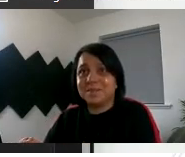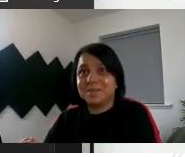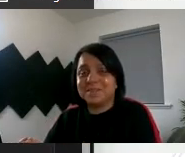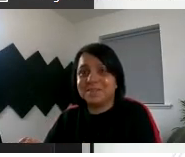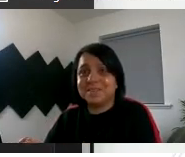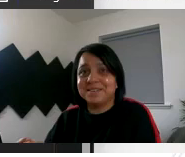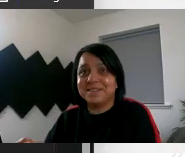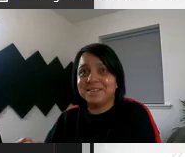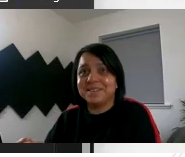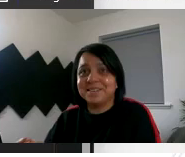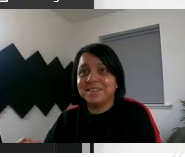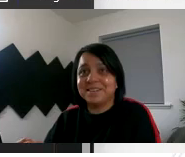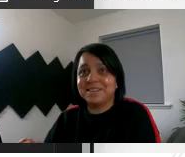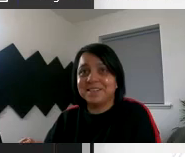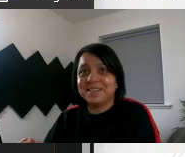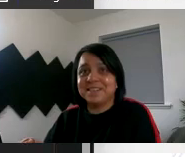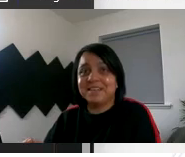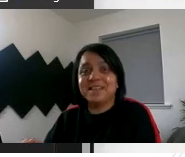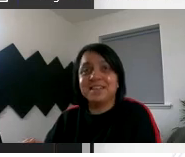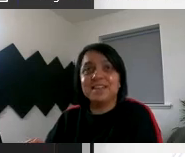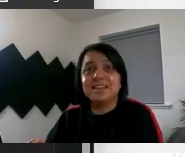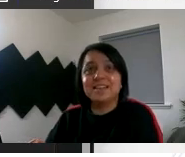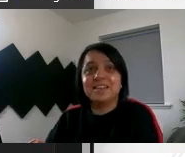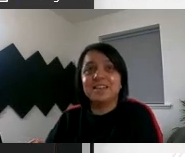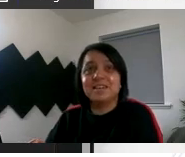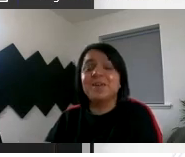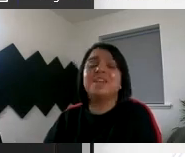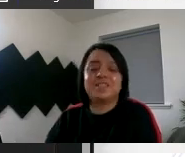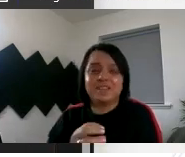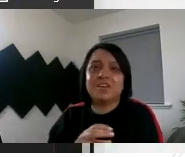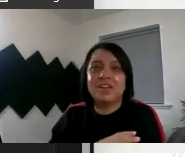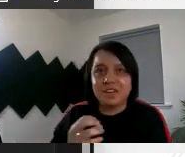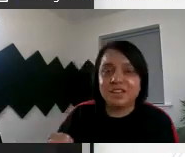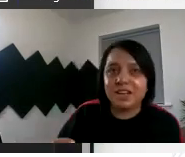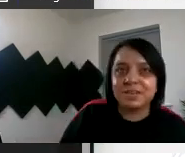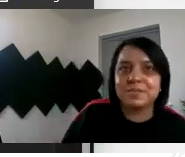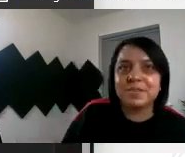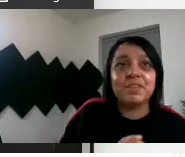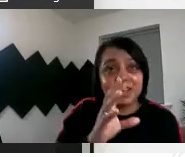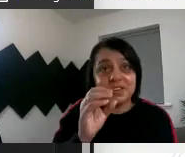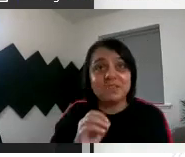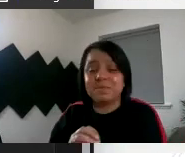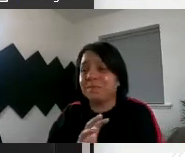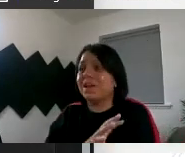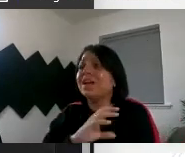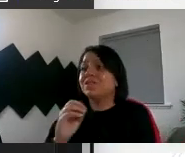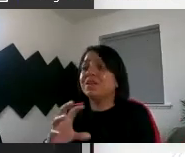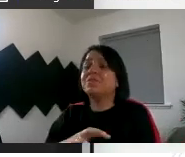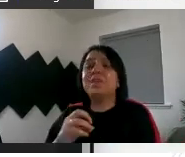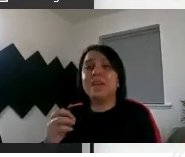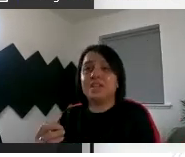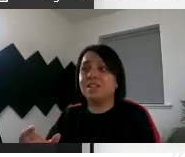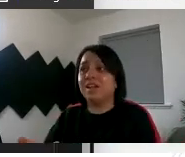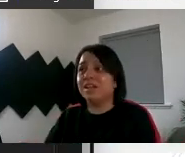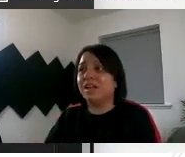all? English slang, yeah. Or English slang, sorry, English slang. I've got to get used to it. So he was